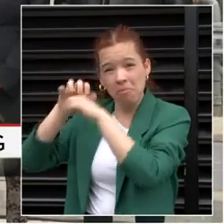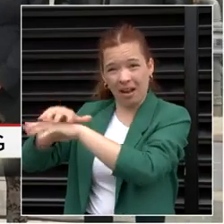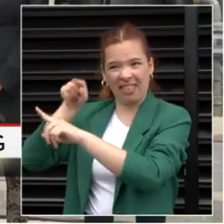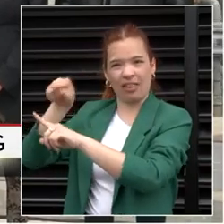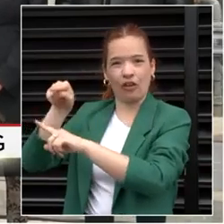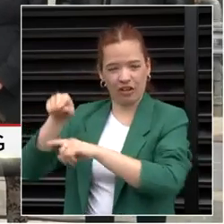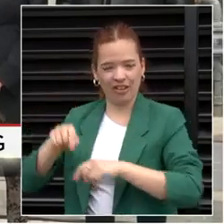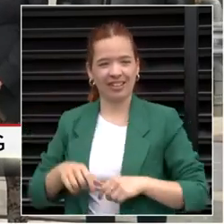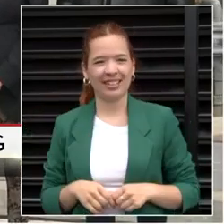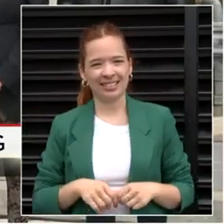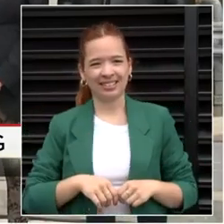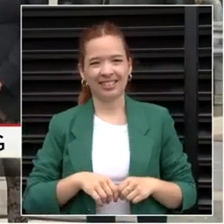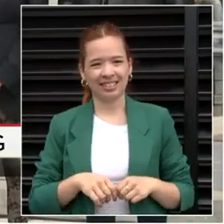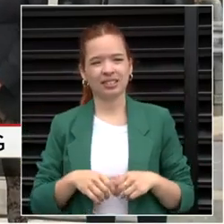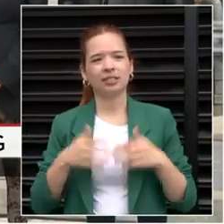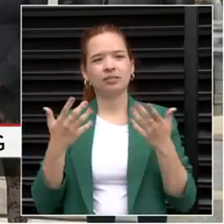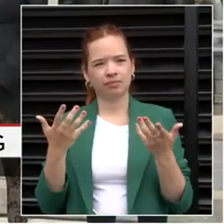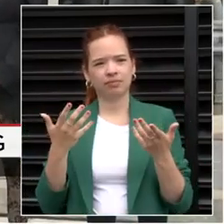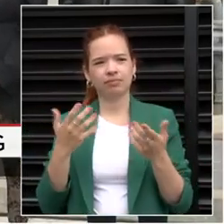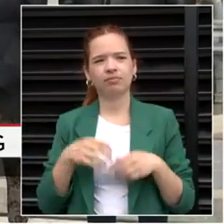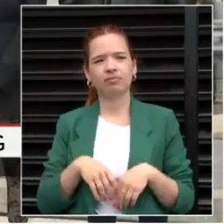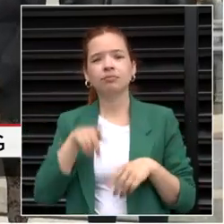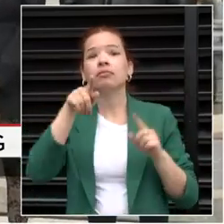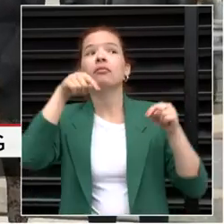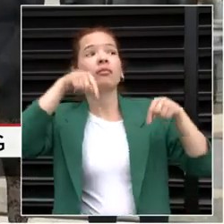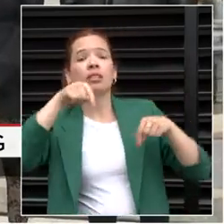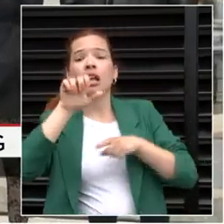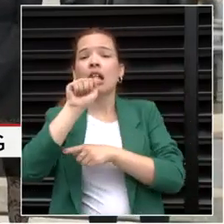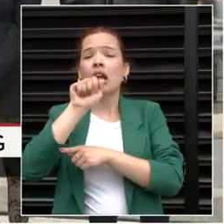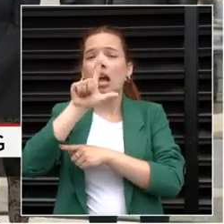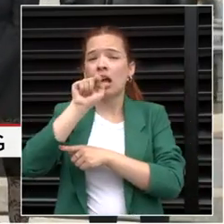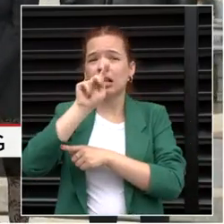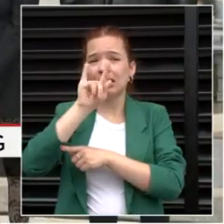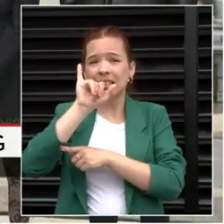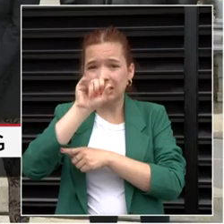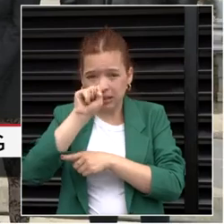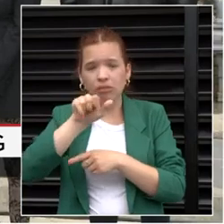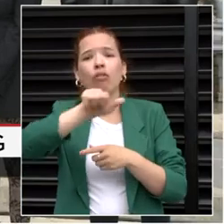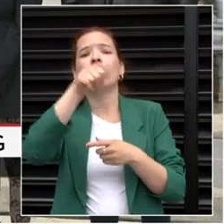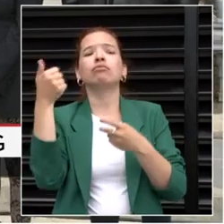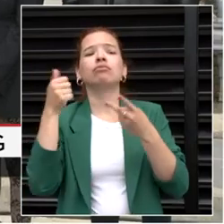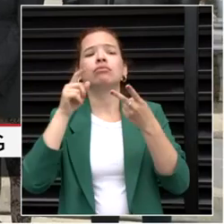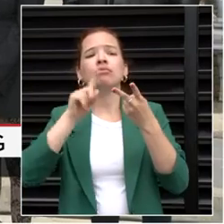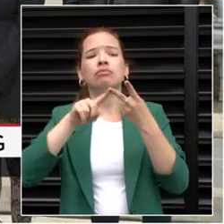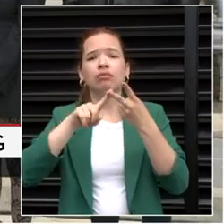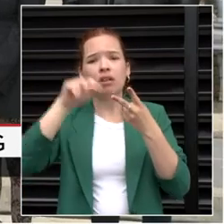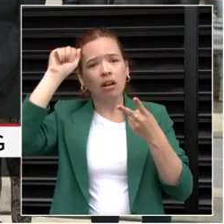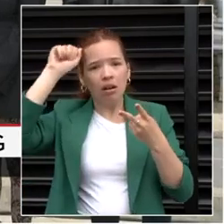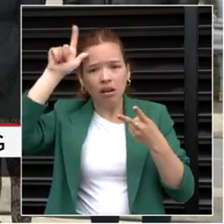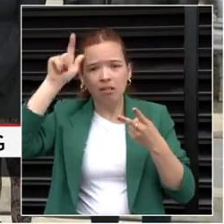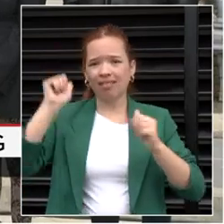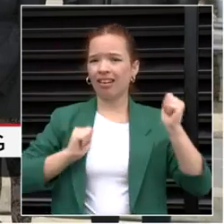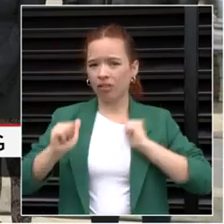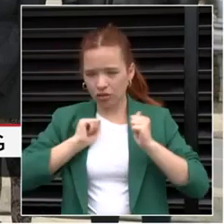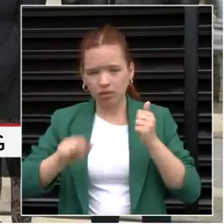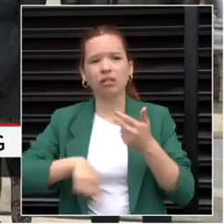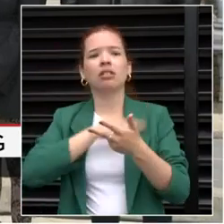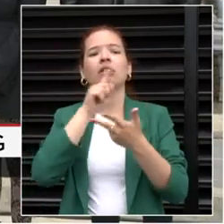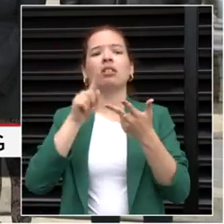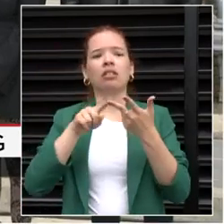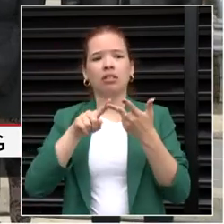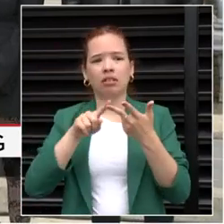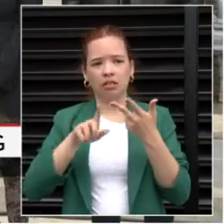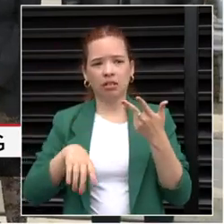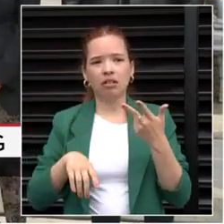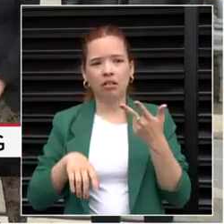at the Wharf, the Lincoln Theater, and we also operate Merriweather Post Pavilion. And I am going to hand it over to Seth